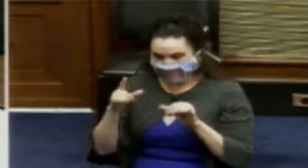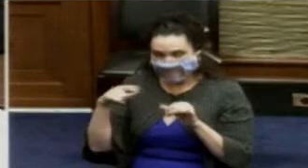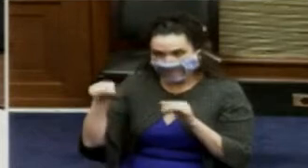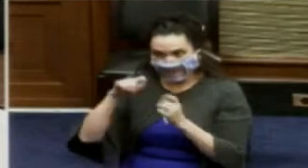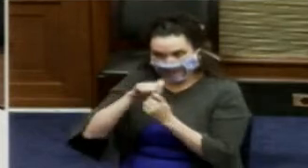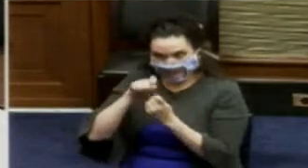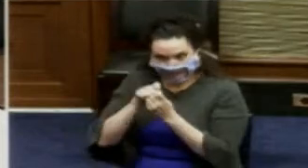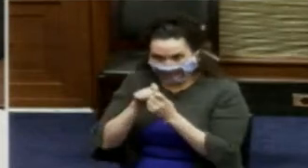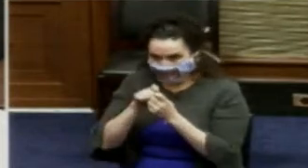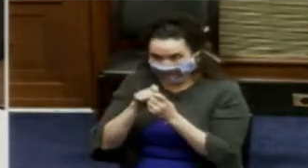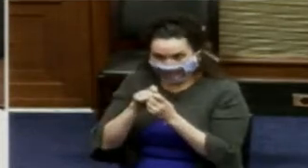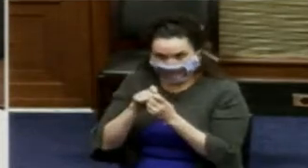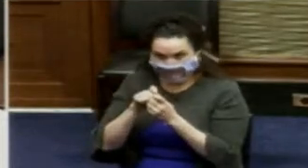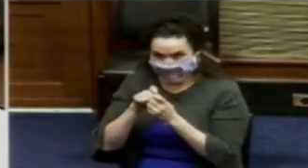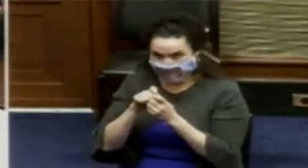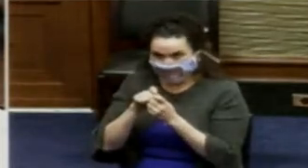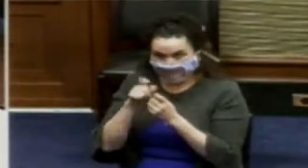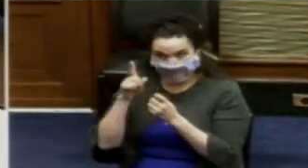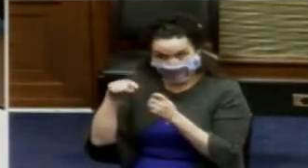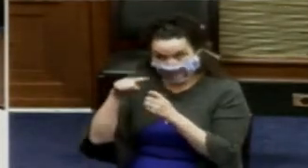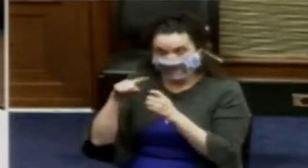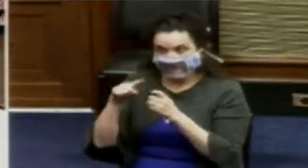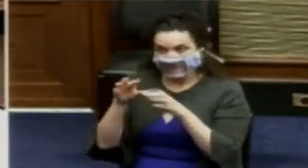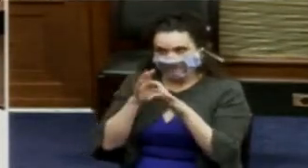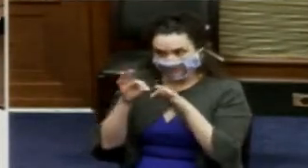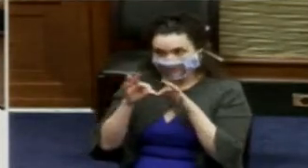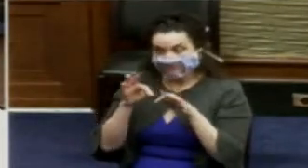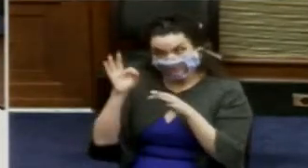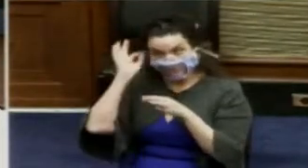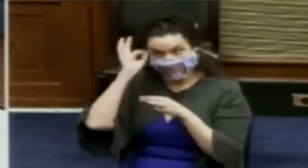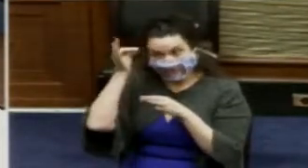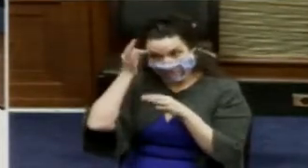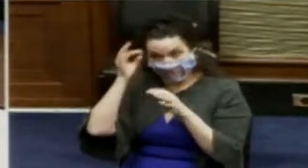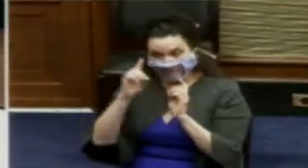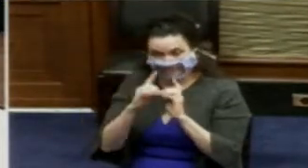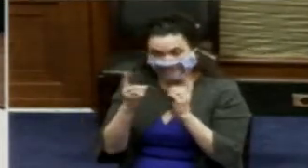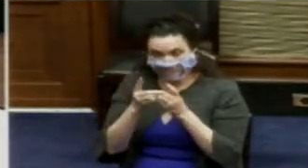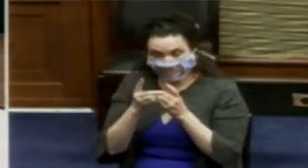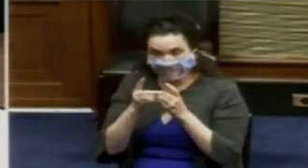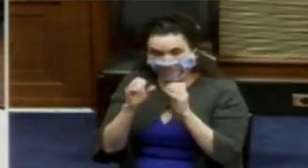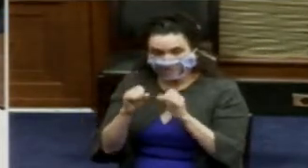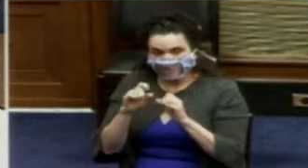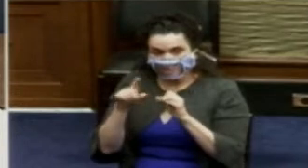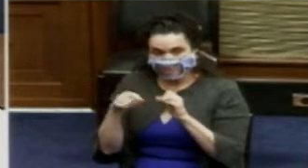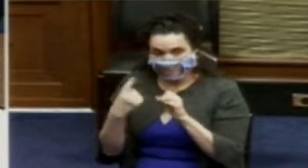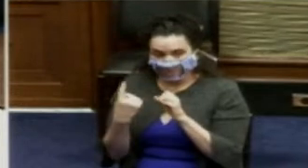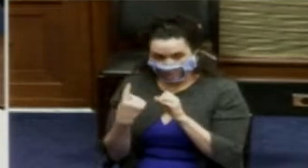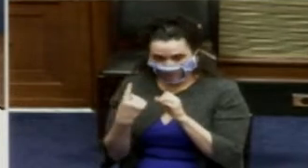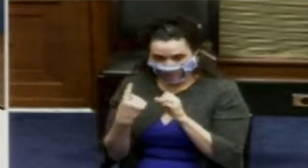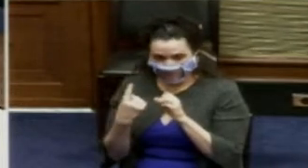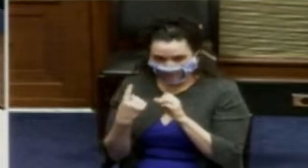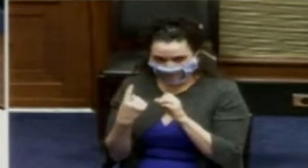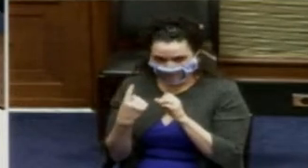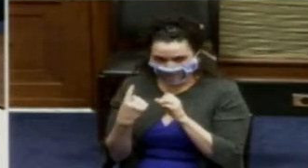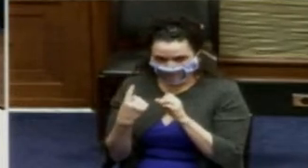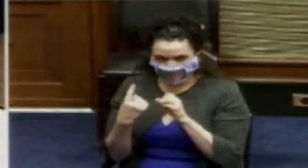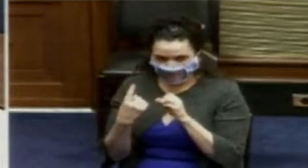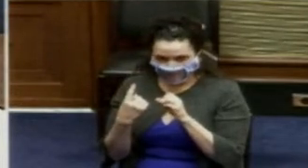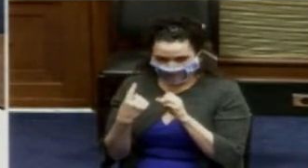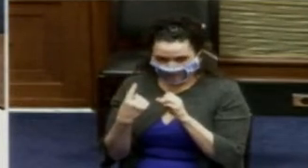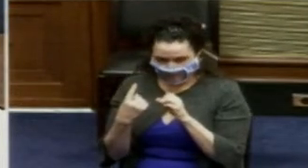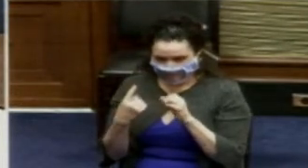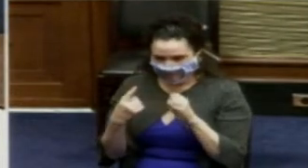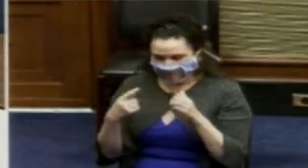not, they said that the federal district could only be a certain size, large,